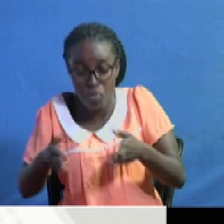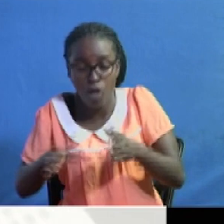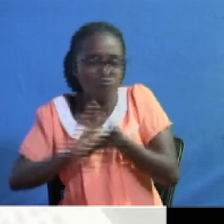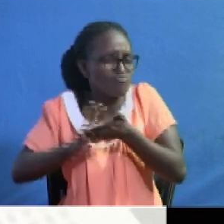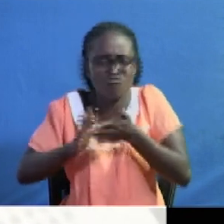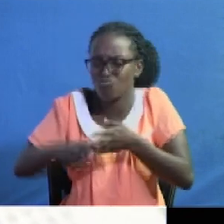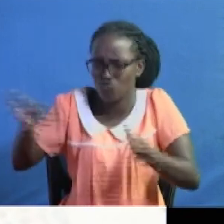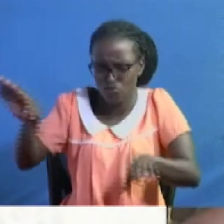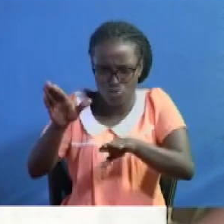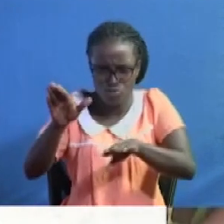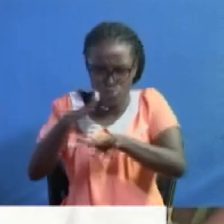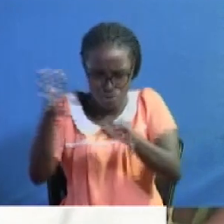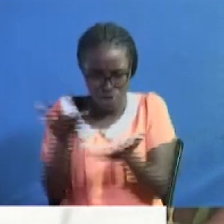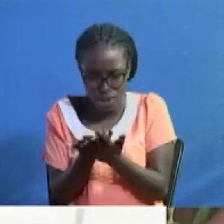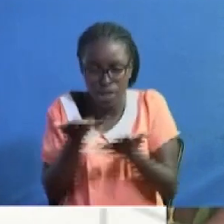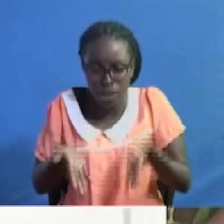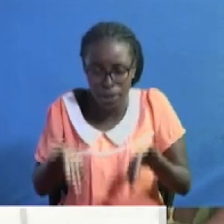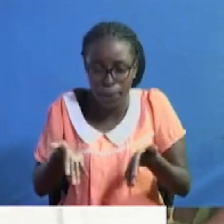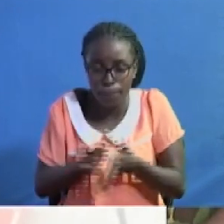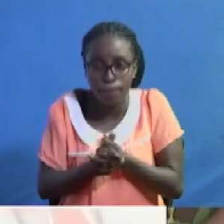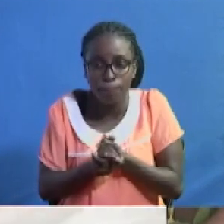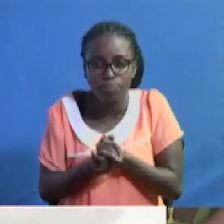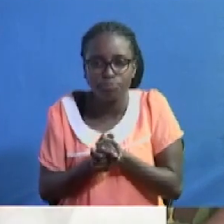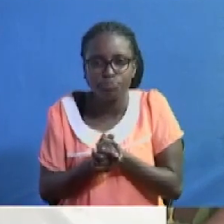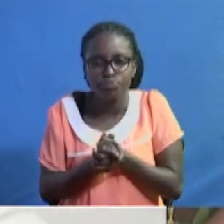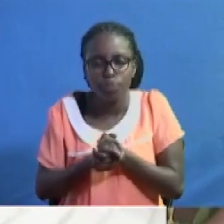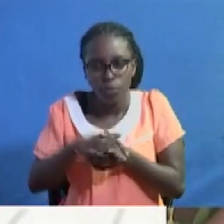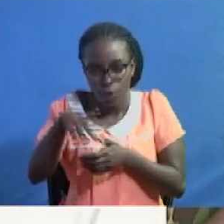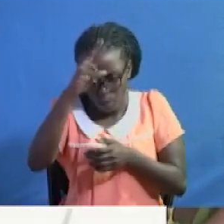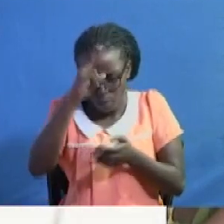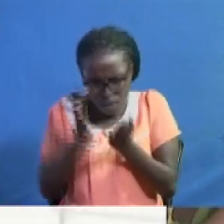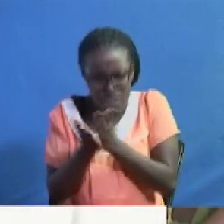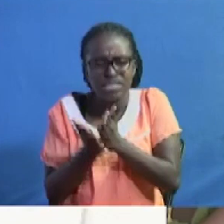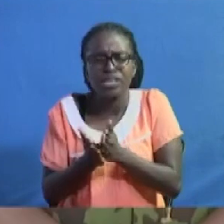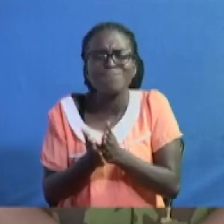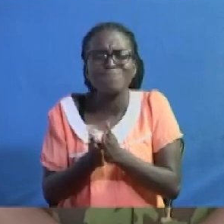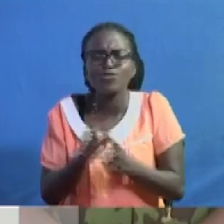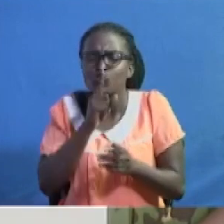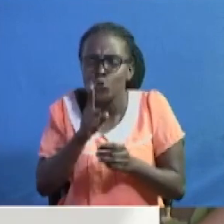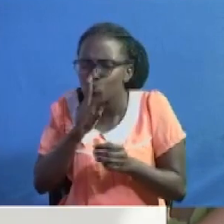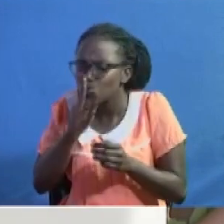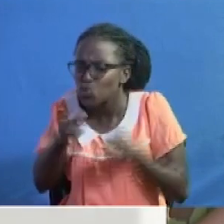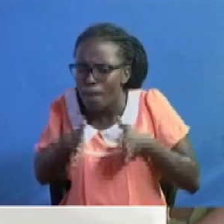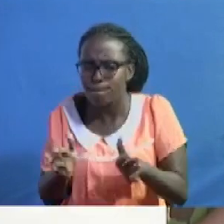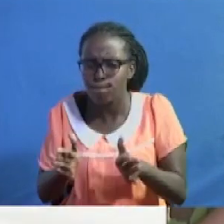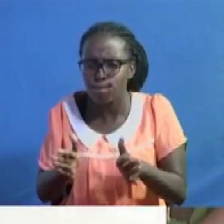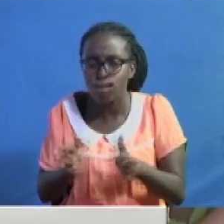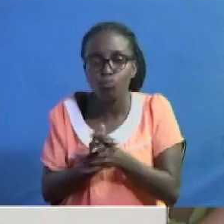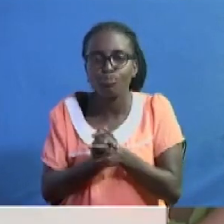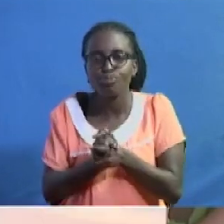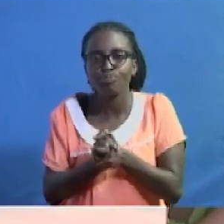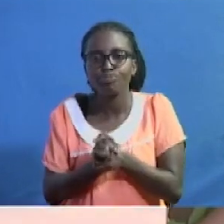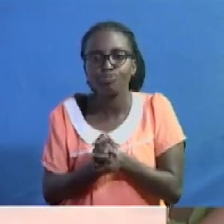and prosecuted. The police service and I would like to assure the public that we